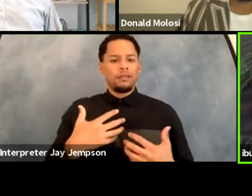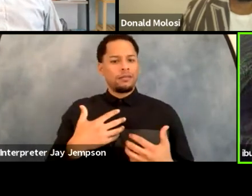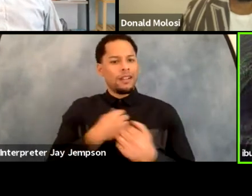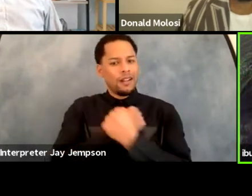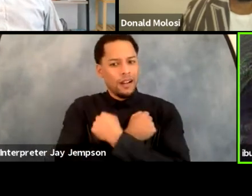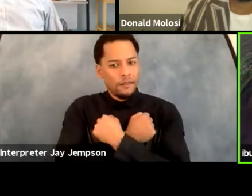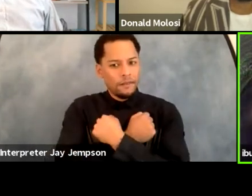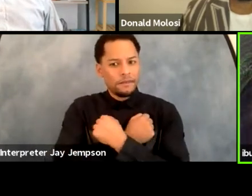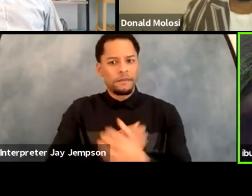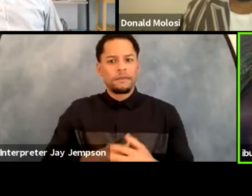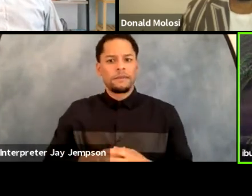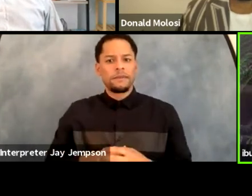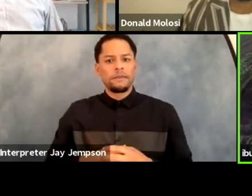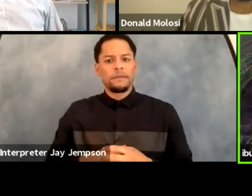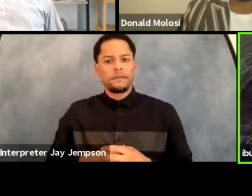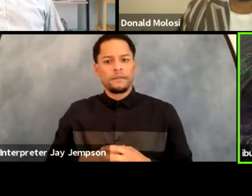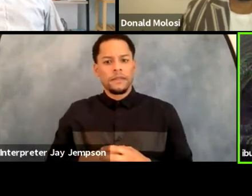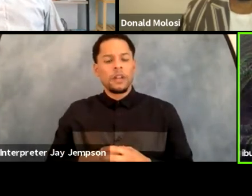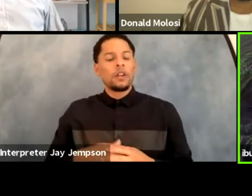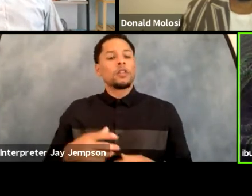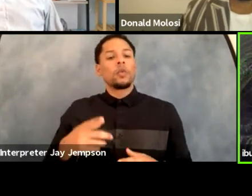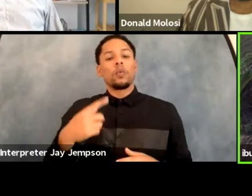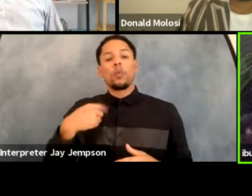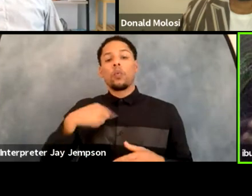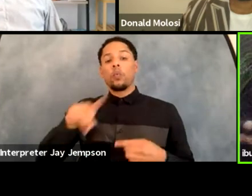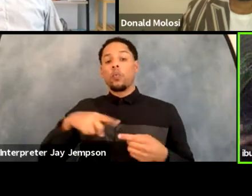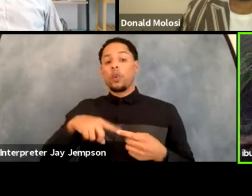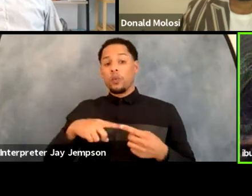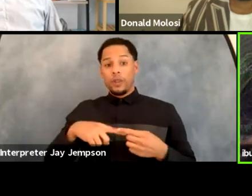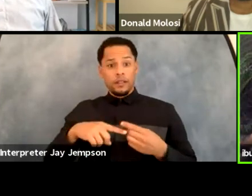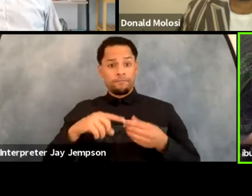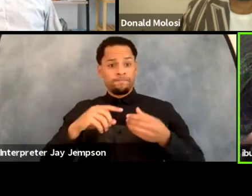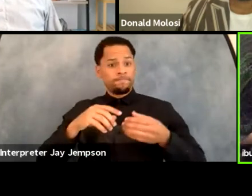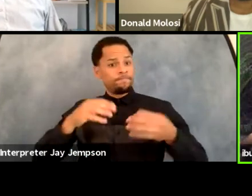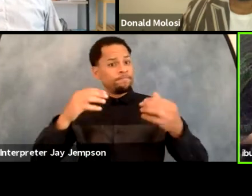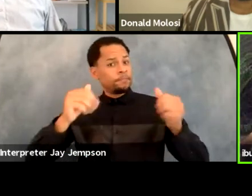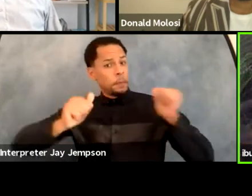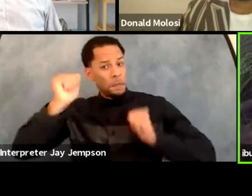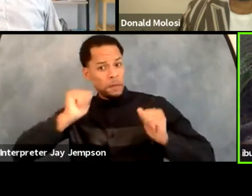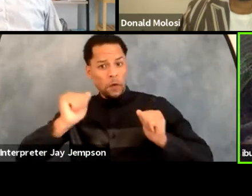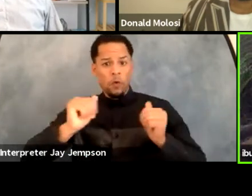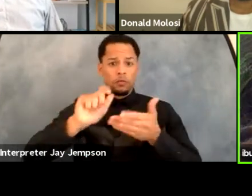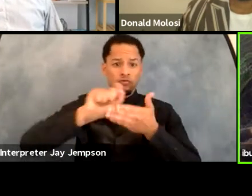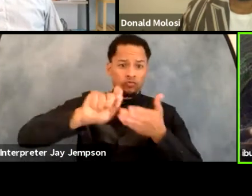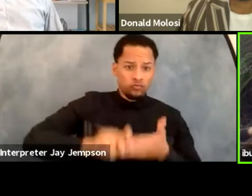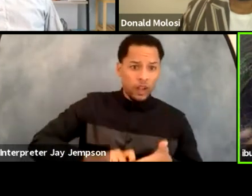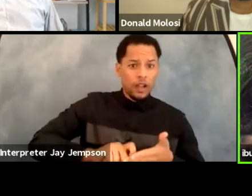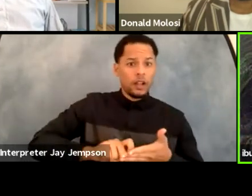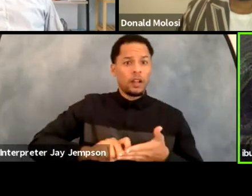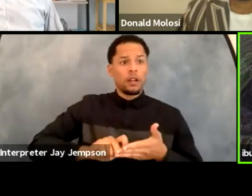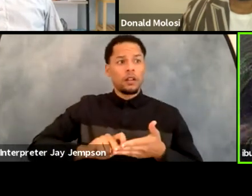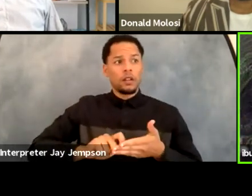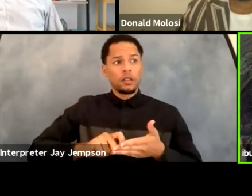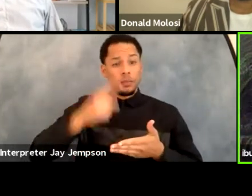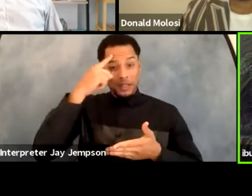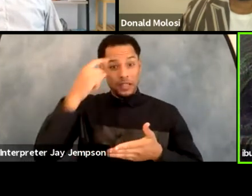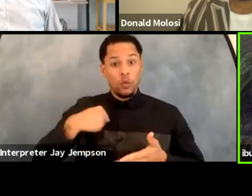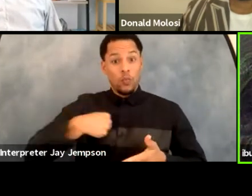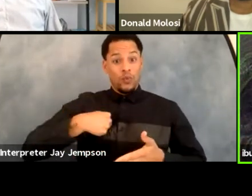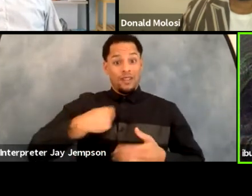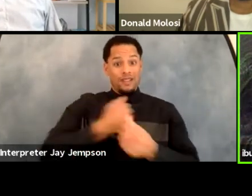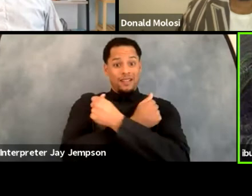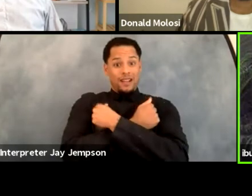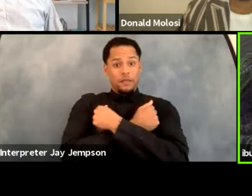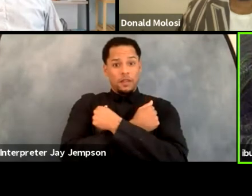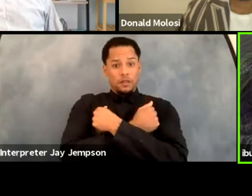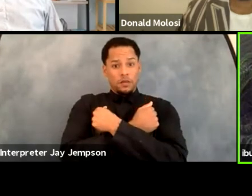would love it, or are you thinking for the audience? And yeah, and again, I used to say something that it is what